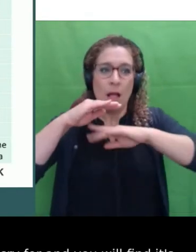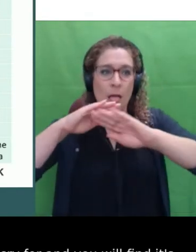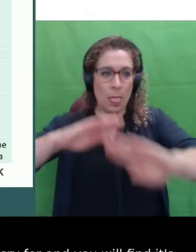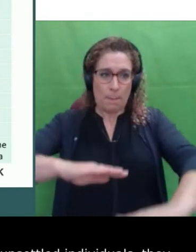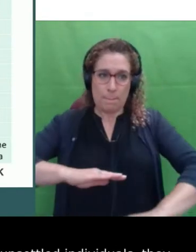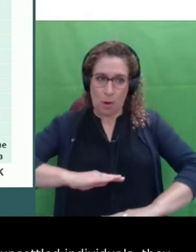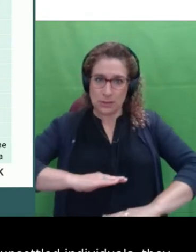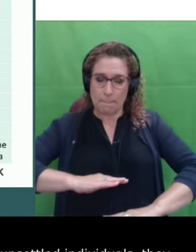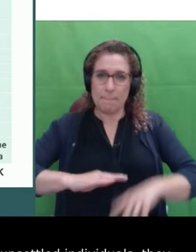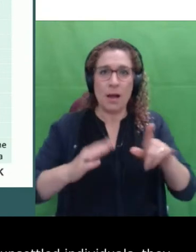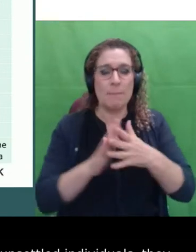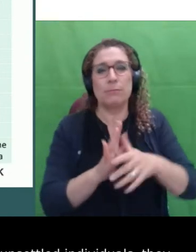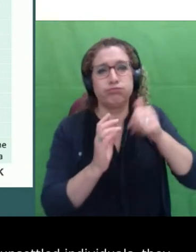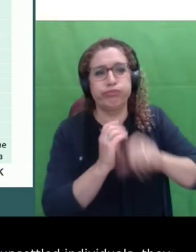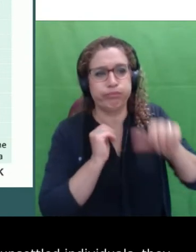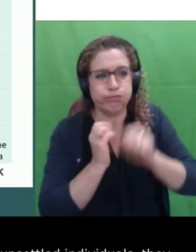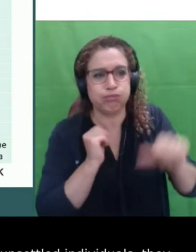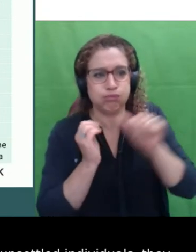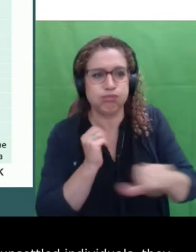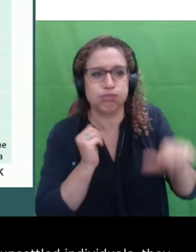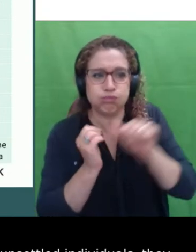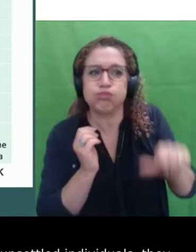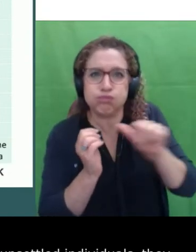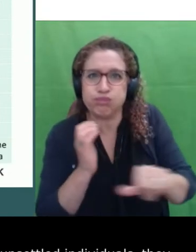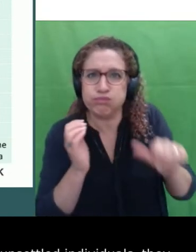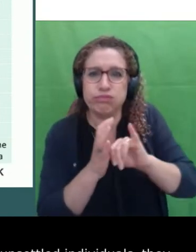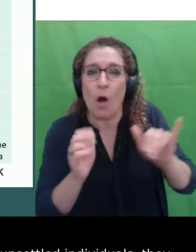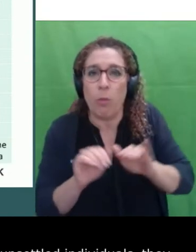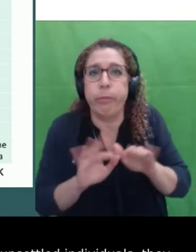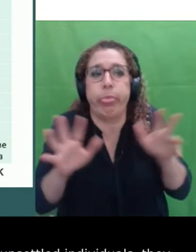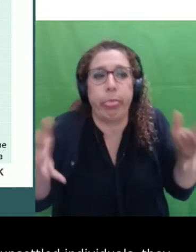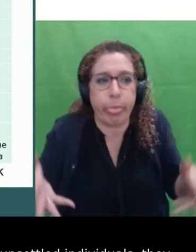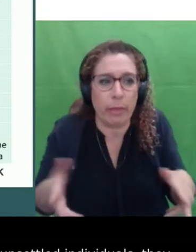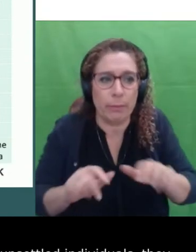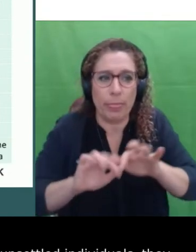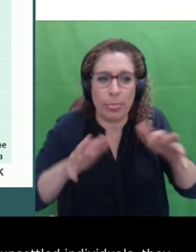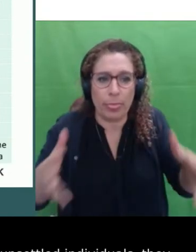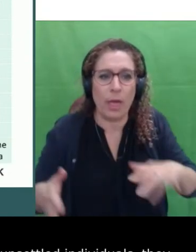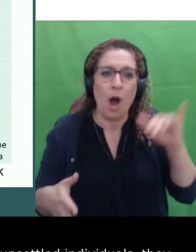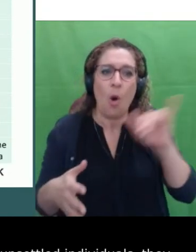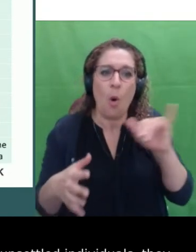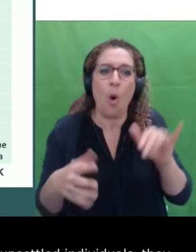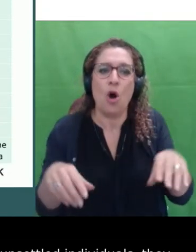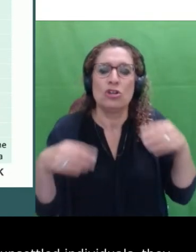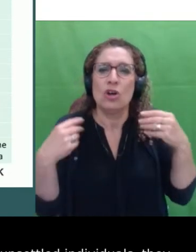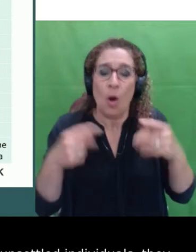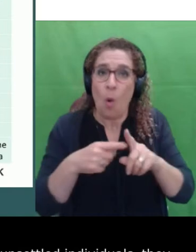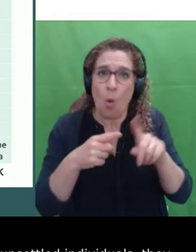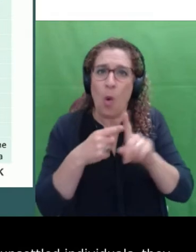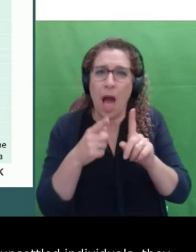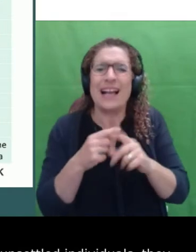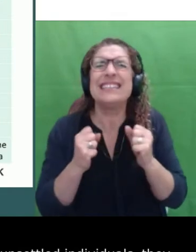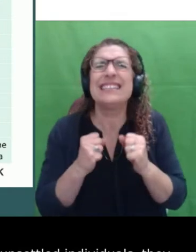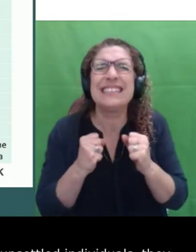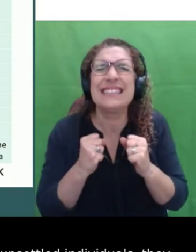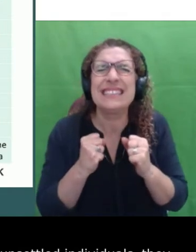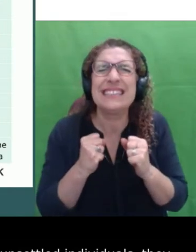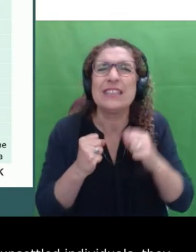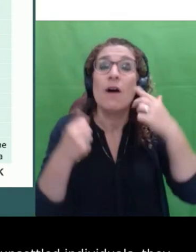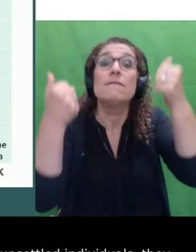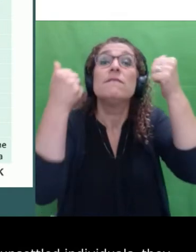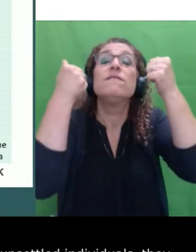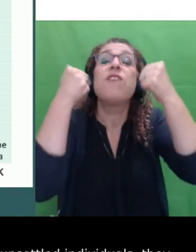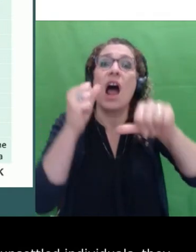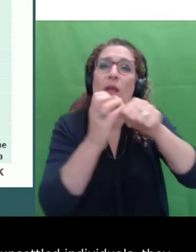nappies that are leaking everywhere um they may have what we call soft stool constipation so they can strain and strain but when they finally do go it's